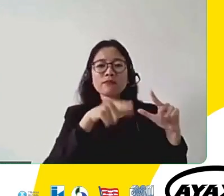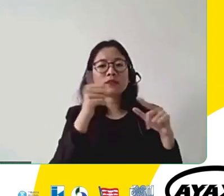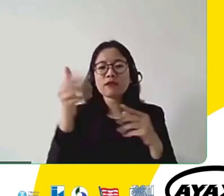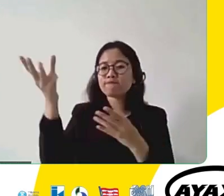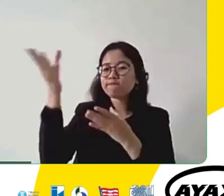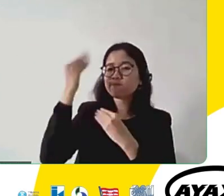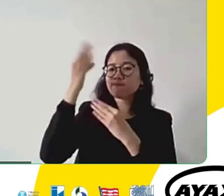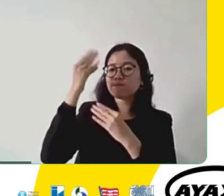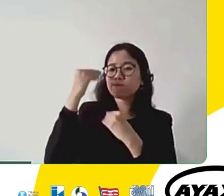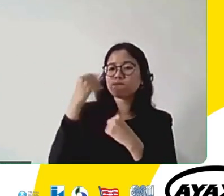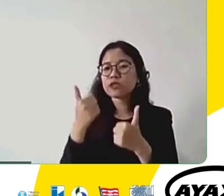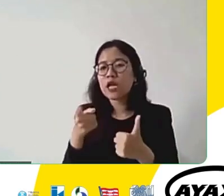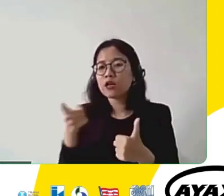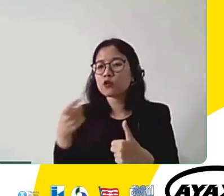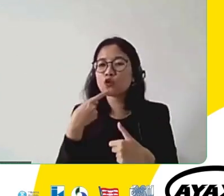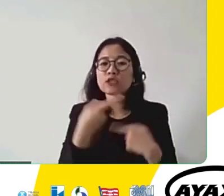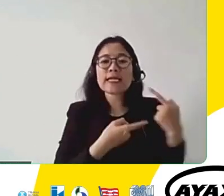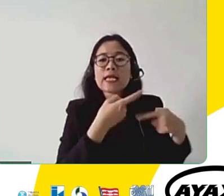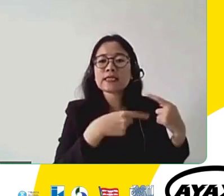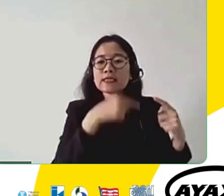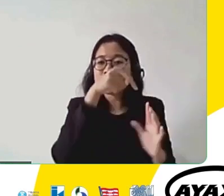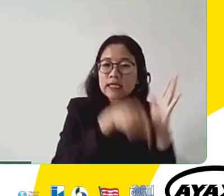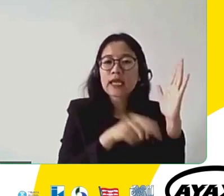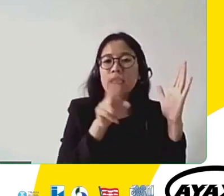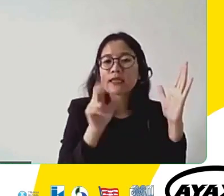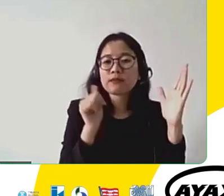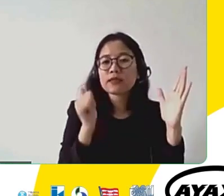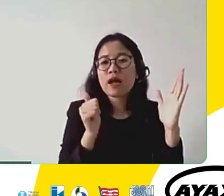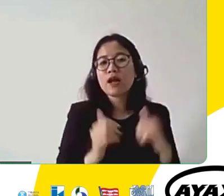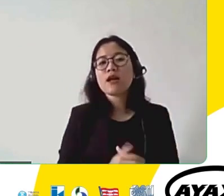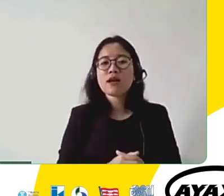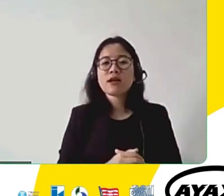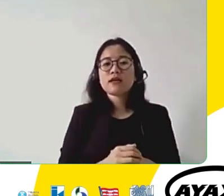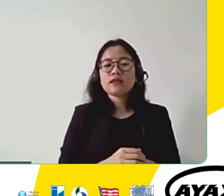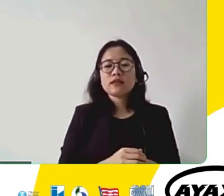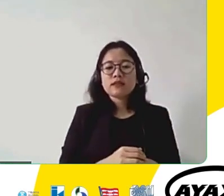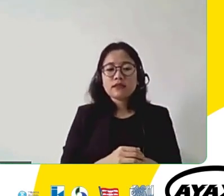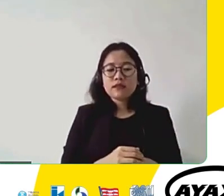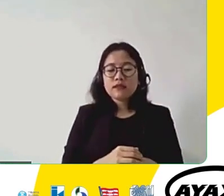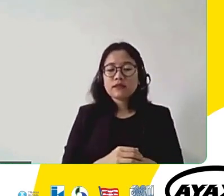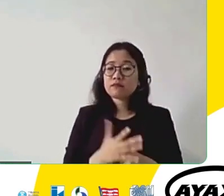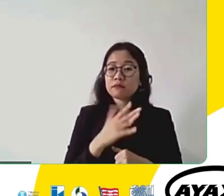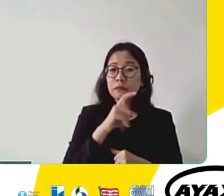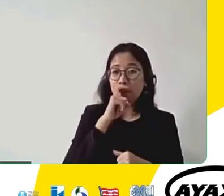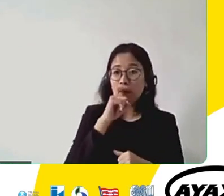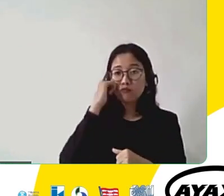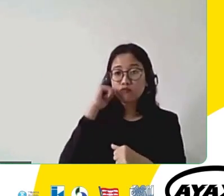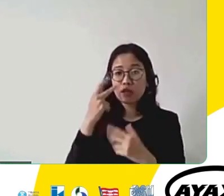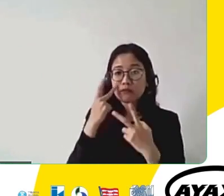later. And you can see here that based on our 4 year study